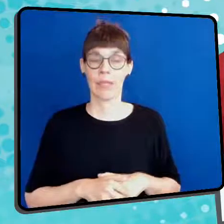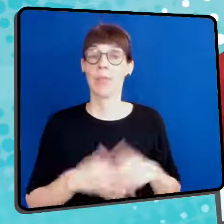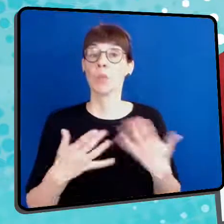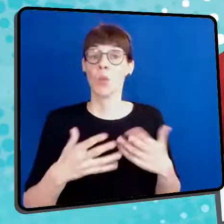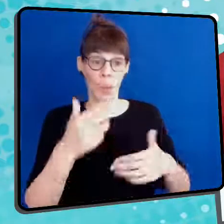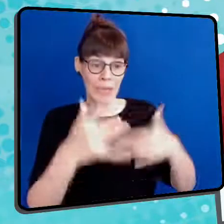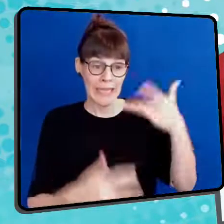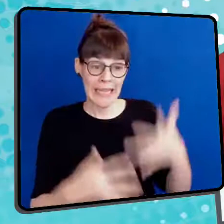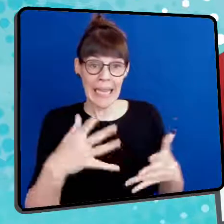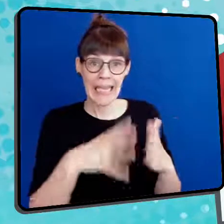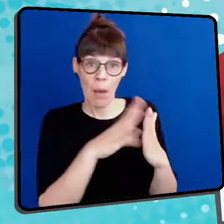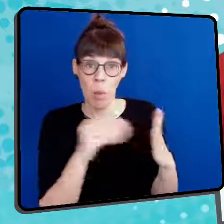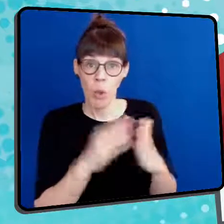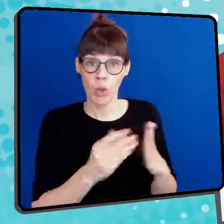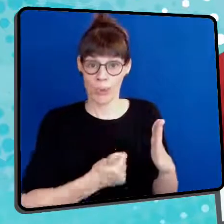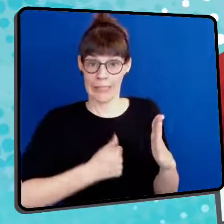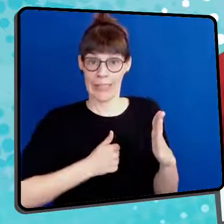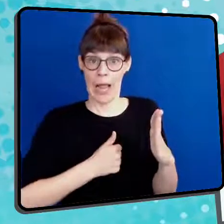then it's easy.